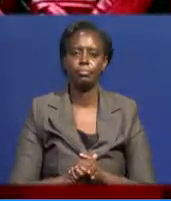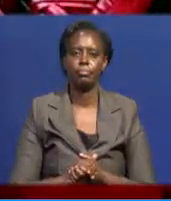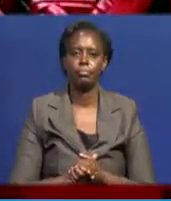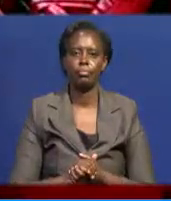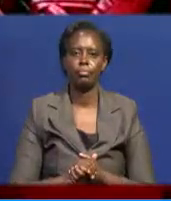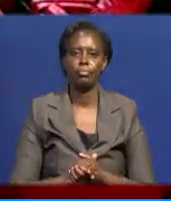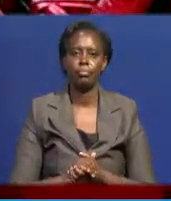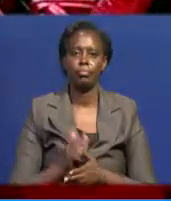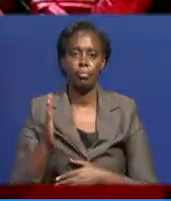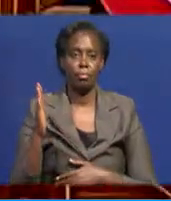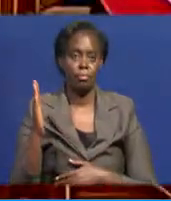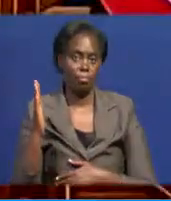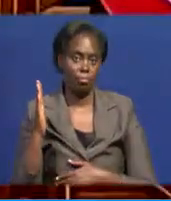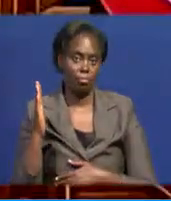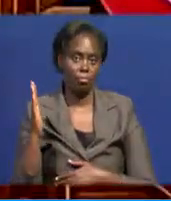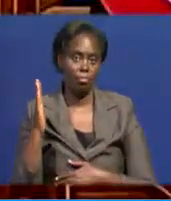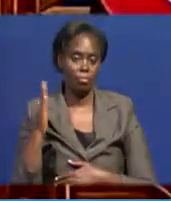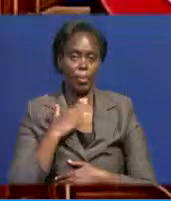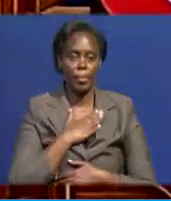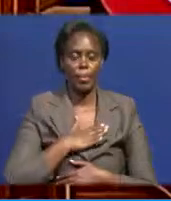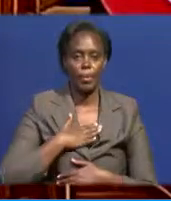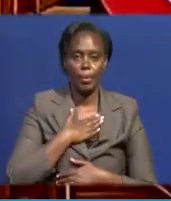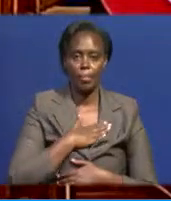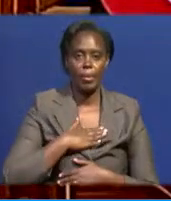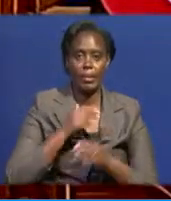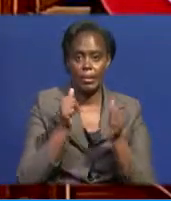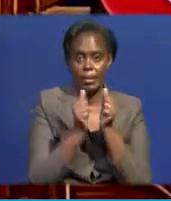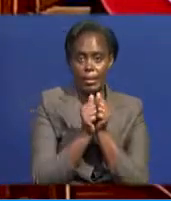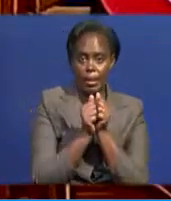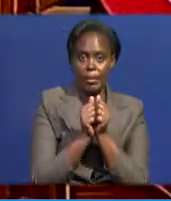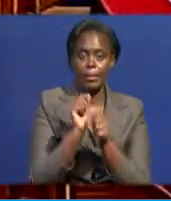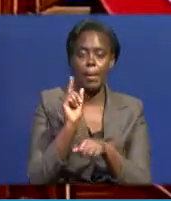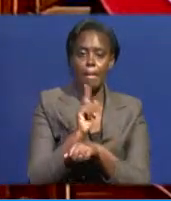Sergeant Adams, ring the quorum bell for 10 minutes.